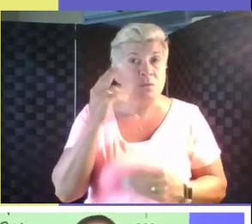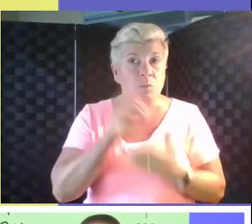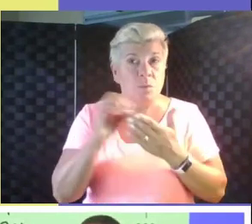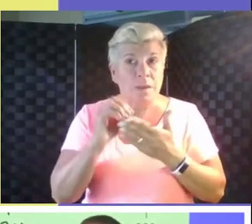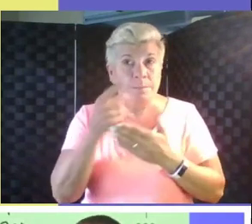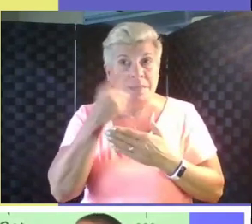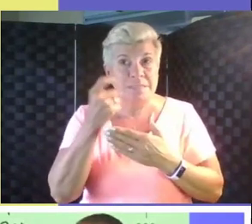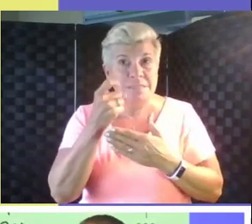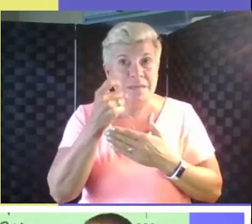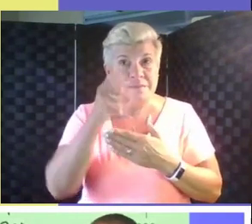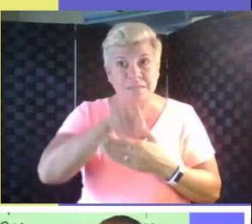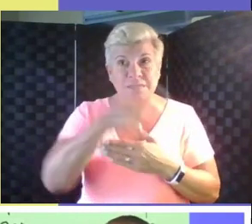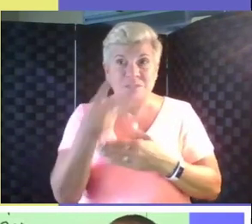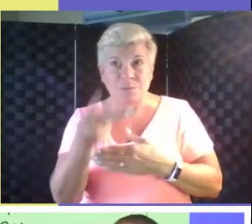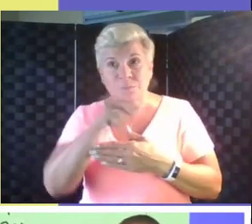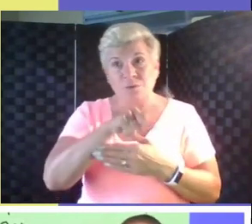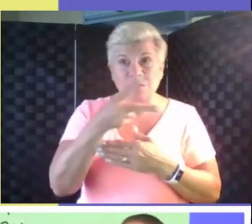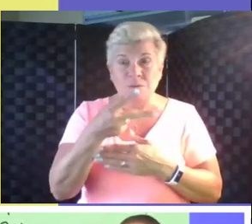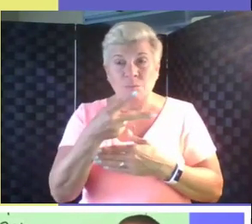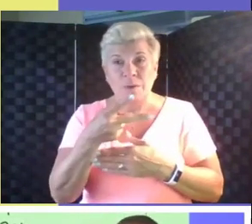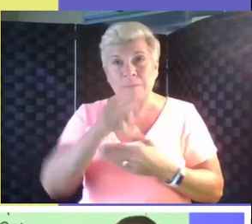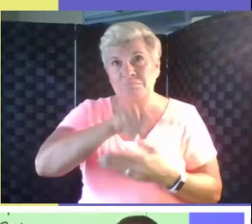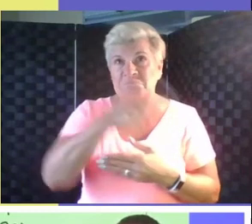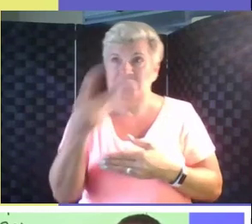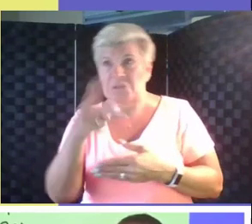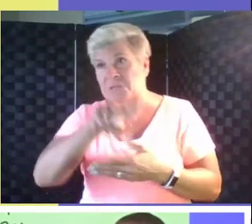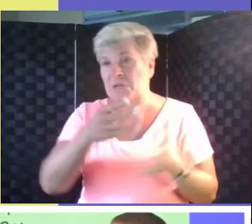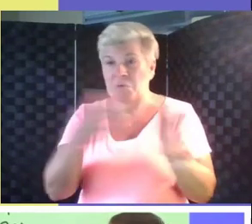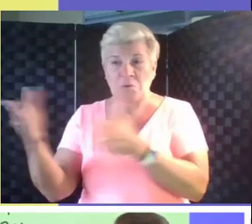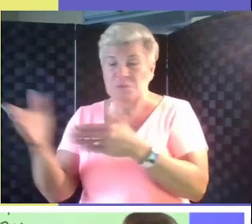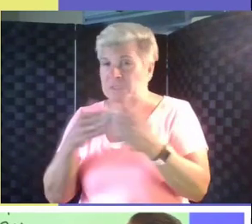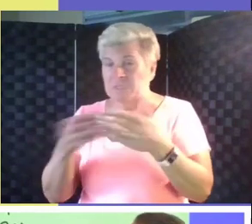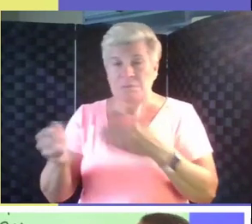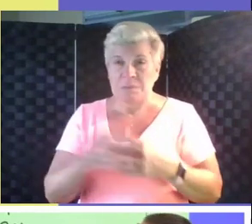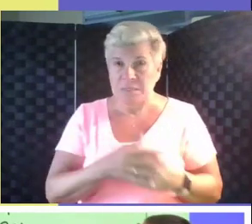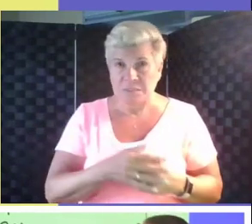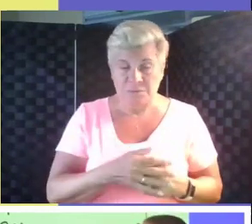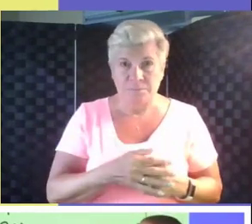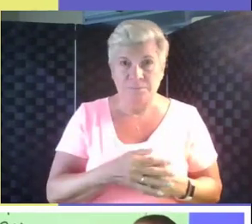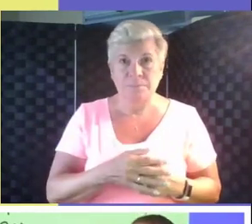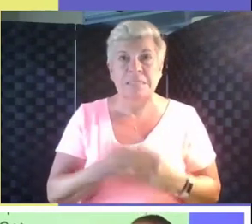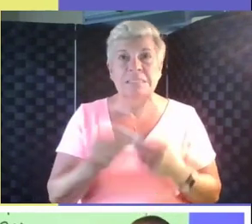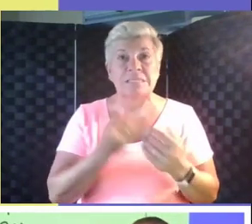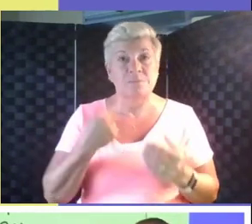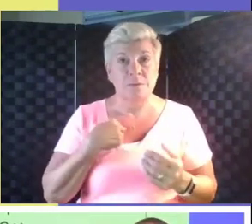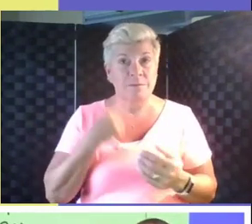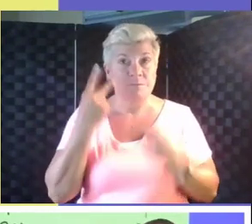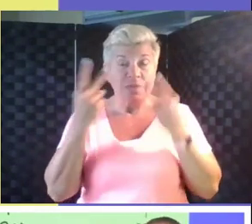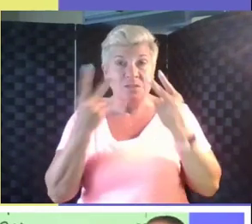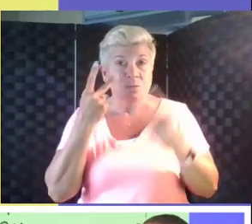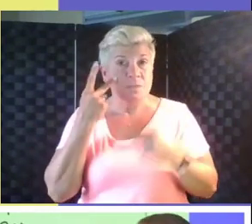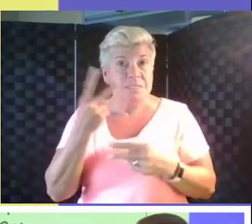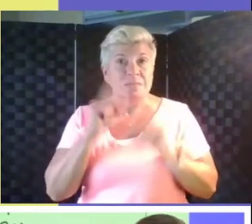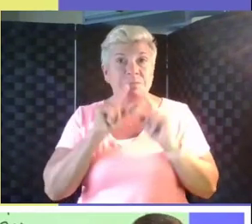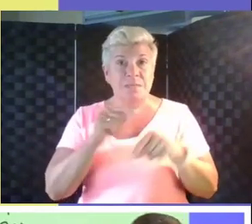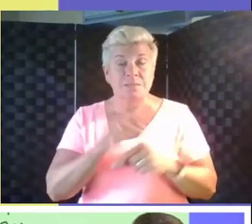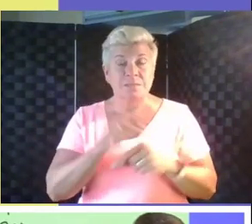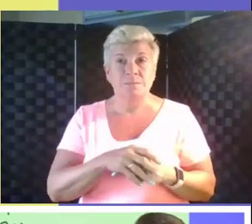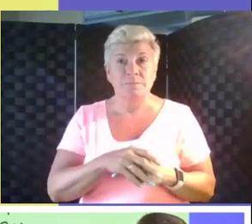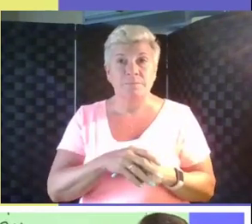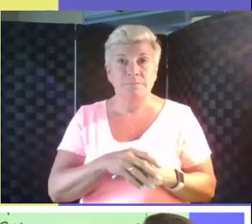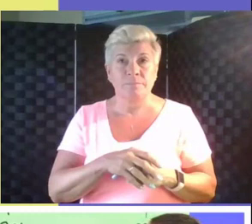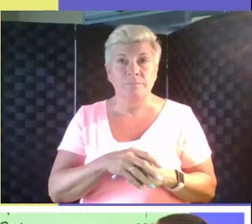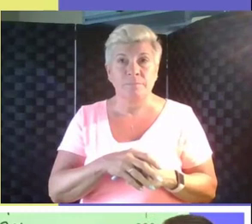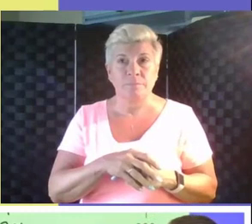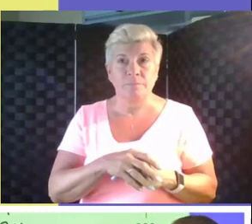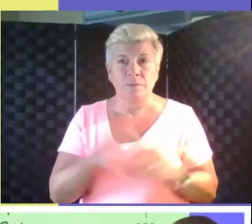that way is because of that commutative property that says we can put them in any order we want. This makes it easier for me visually to see my answer.